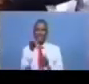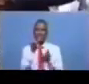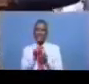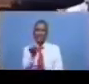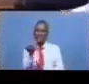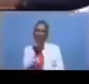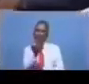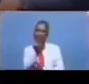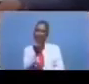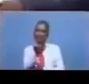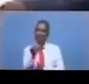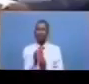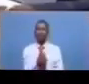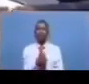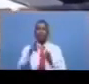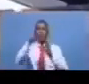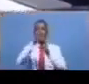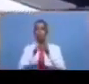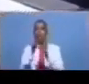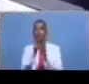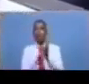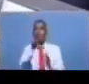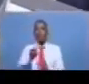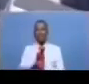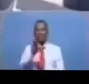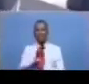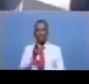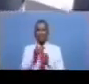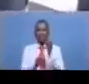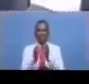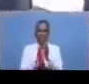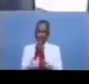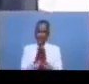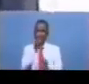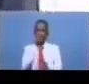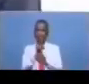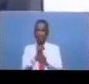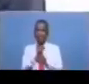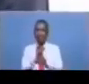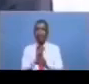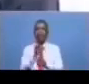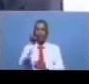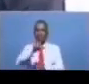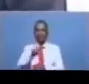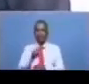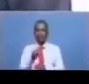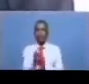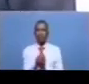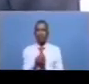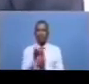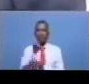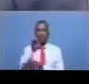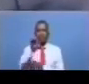same principle should be applied to this case, because the interest of justice demands that Jean Mensah,